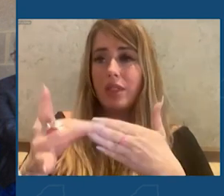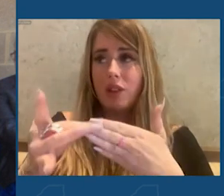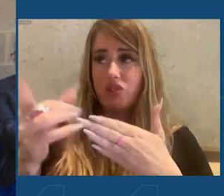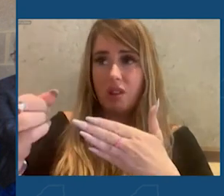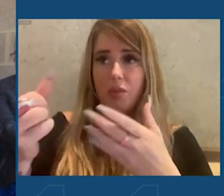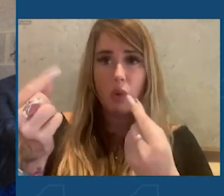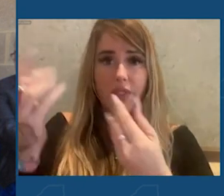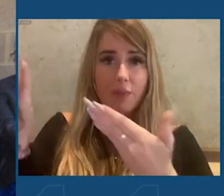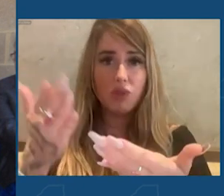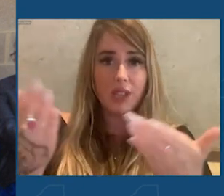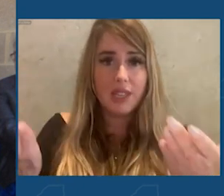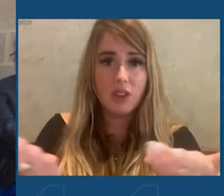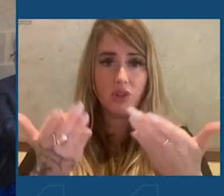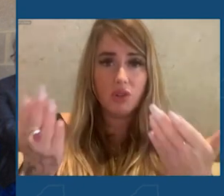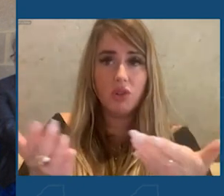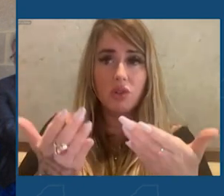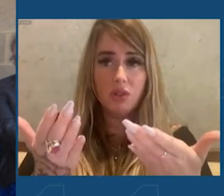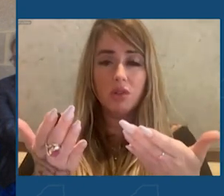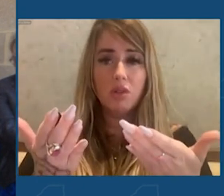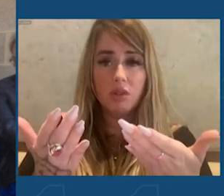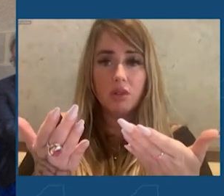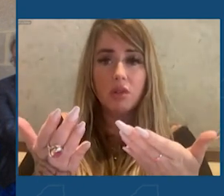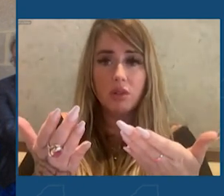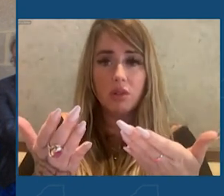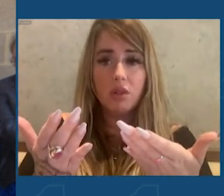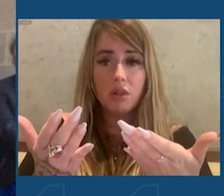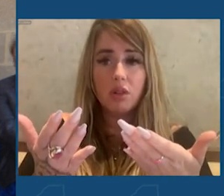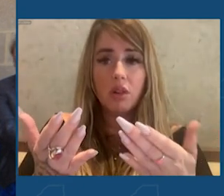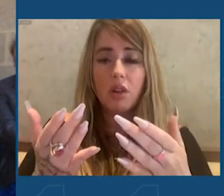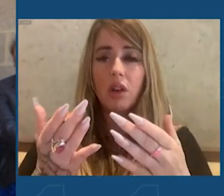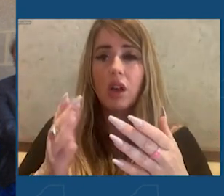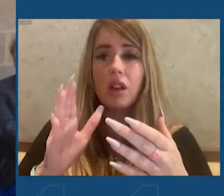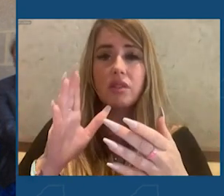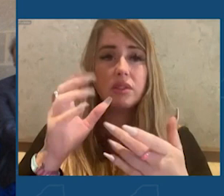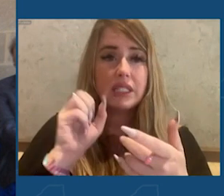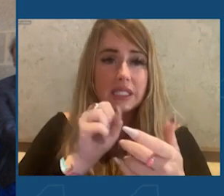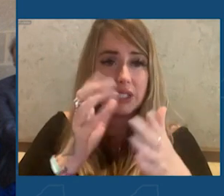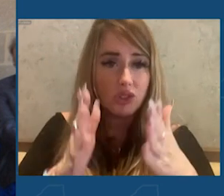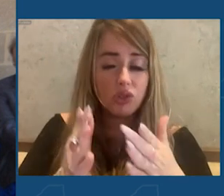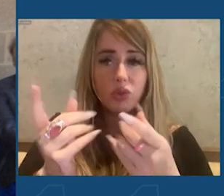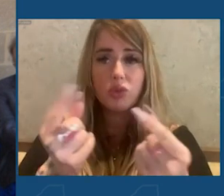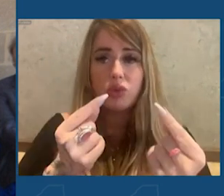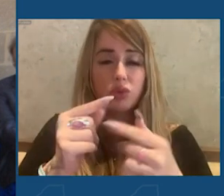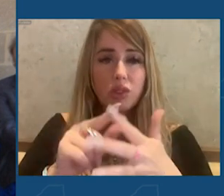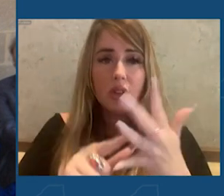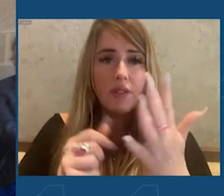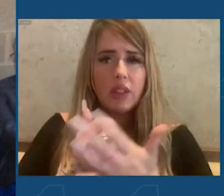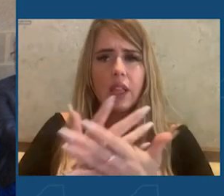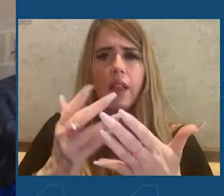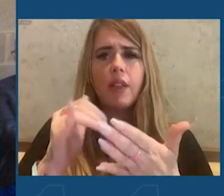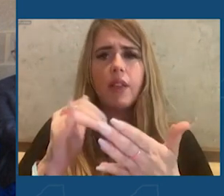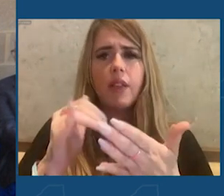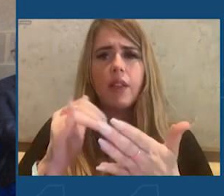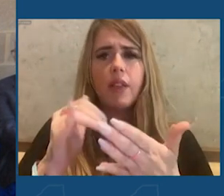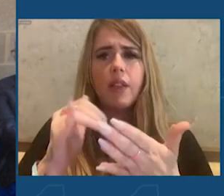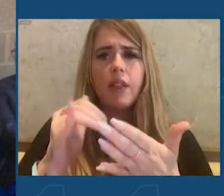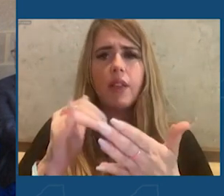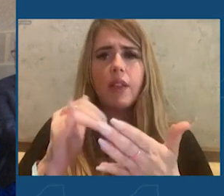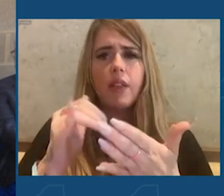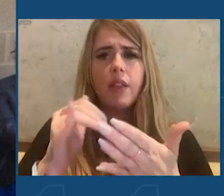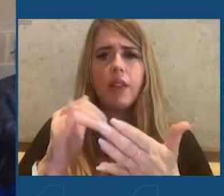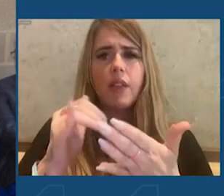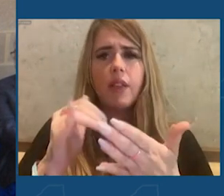here, and former Senator Nozzolio for his drive, thank you, Mike. It just speaks volume of who we are as New